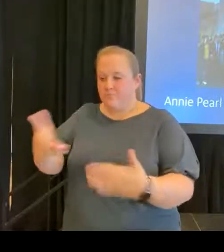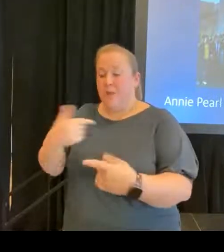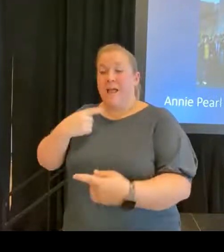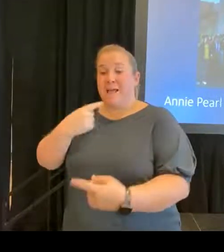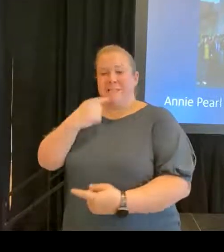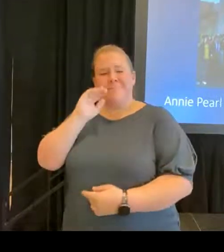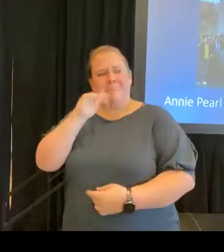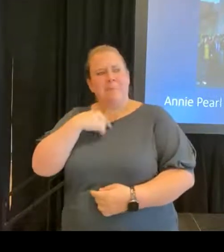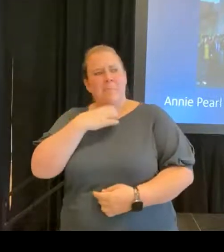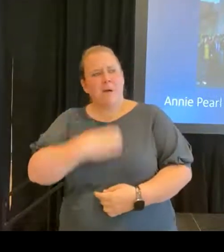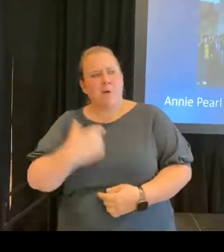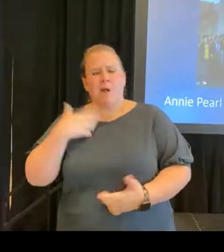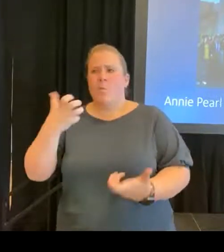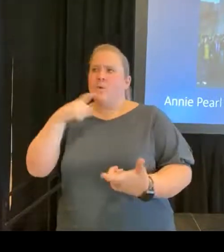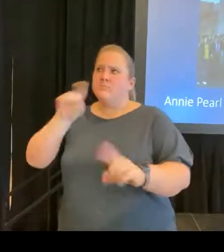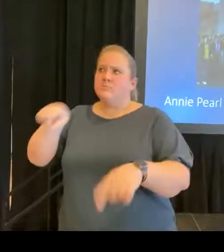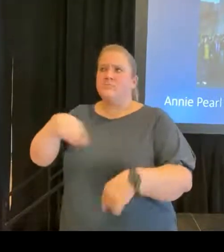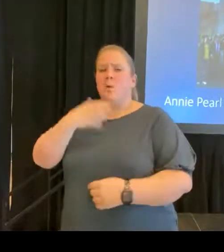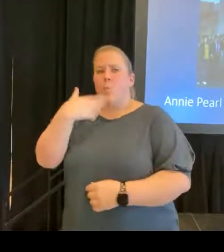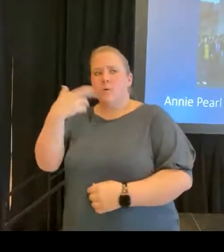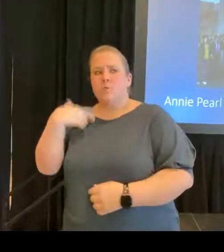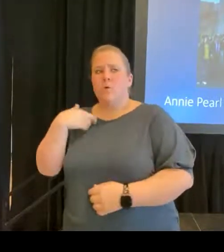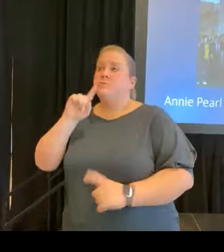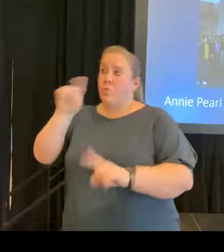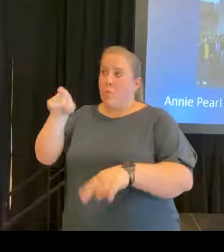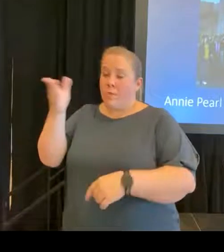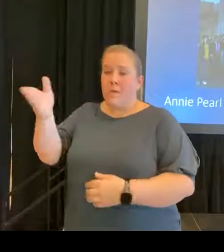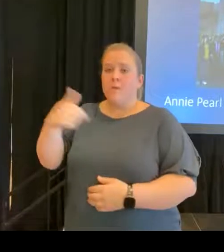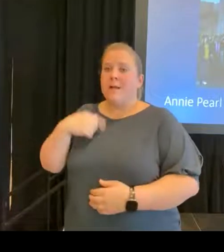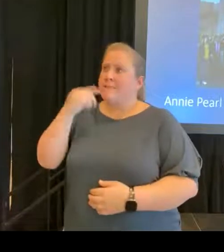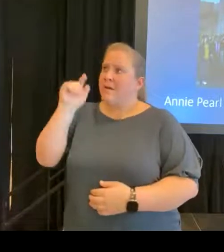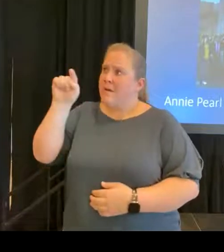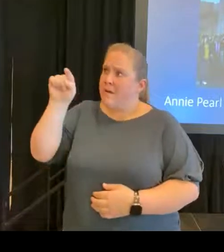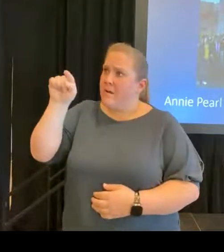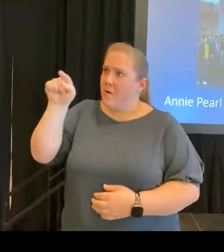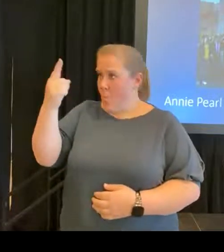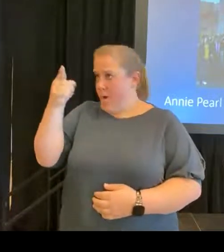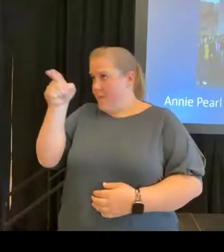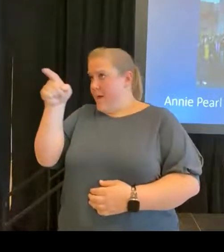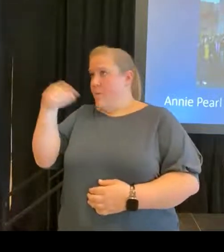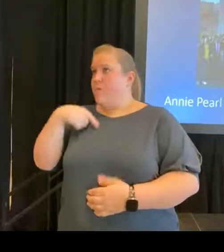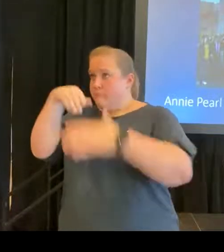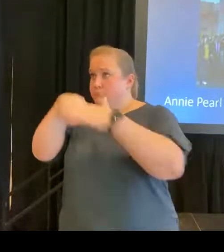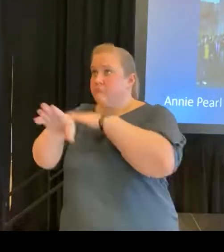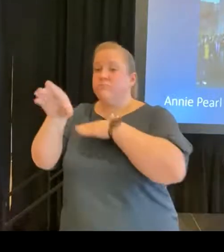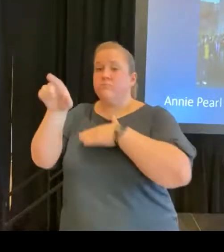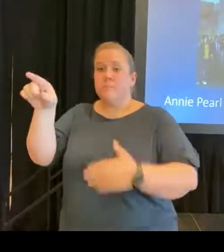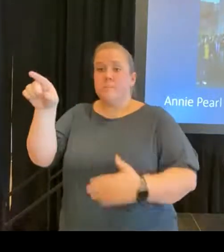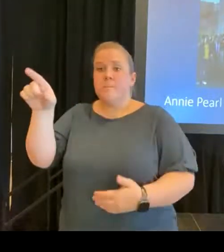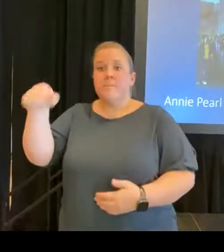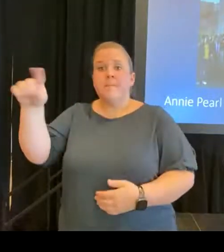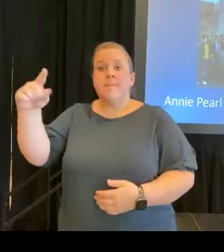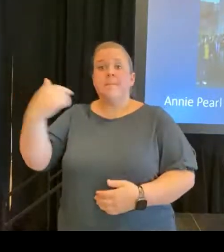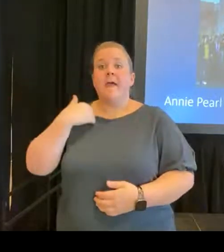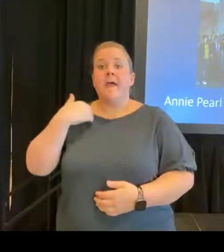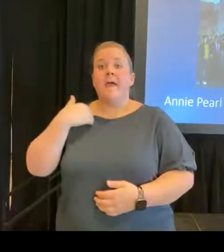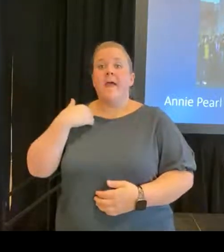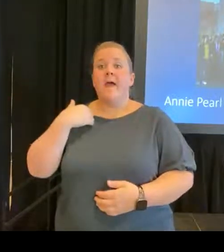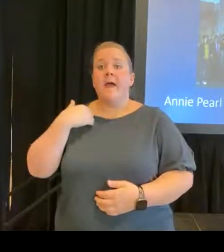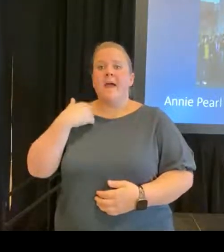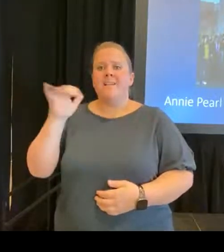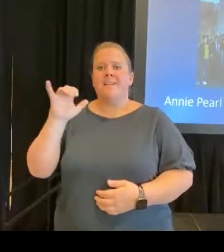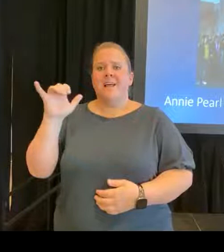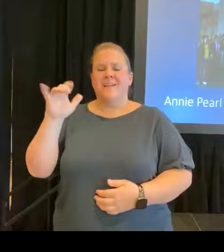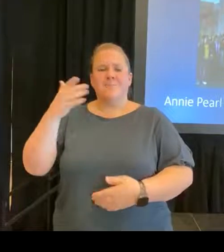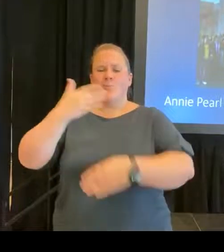this restaurant. I said, there's one right there. We went in and they had like